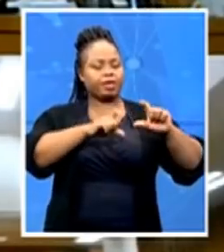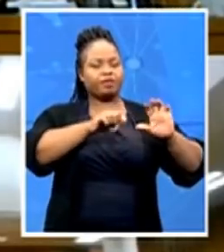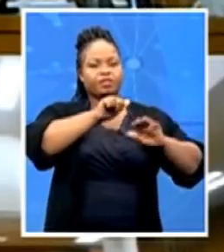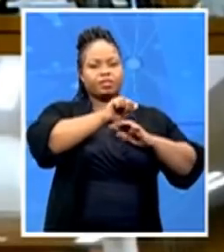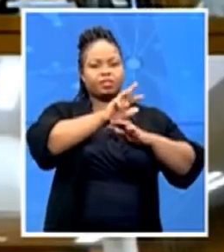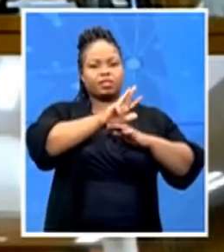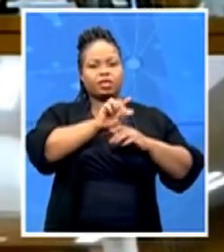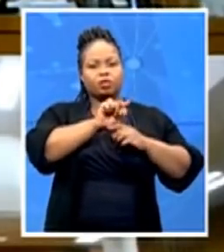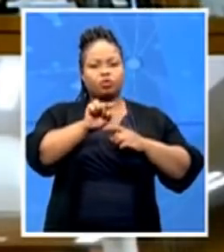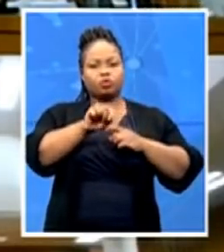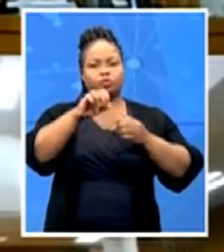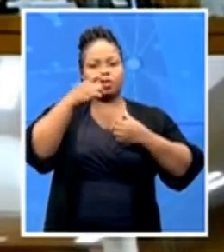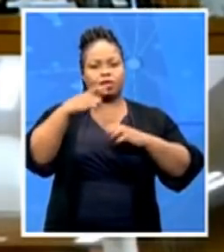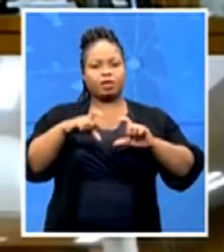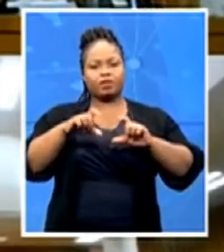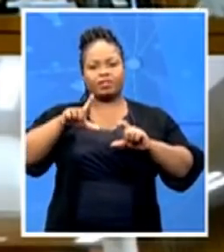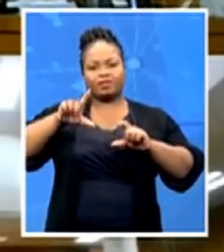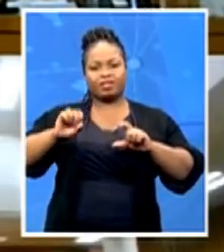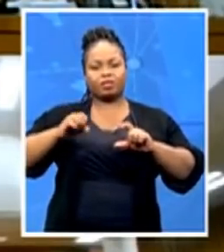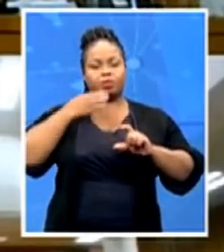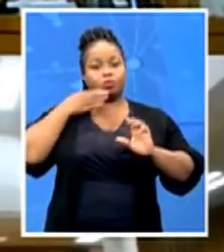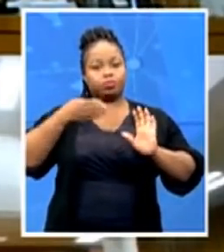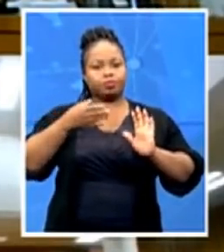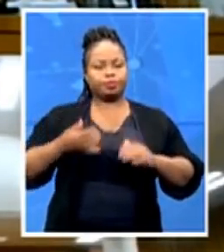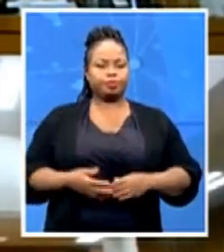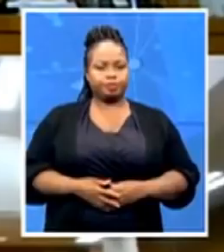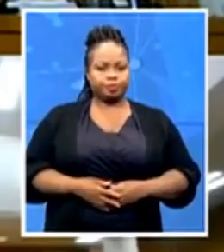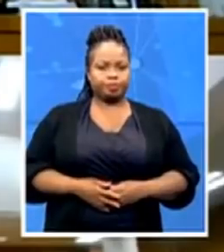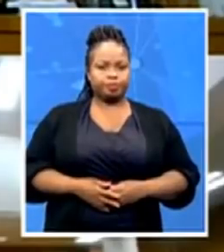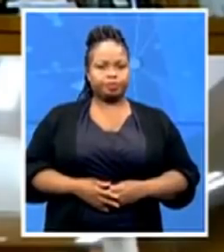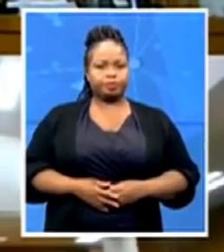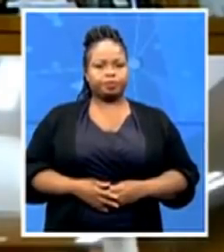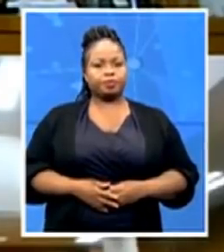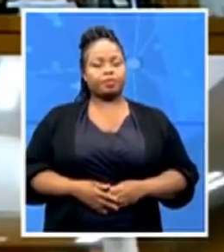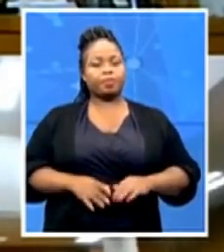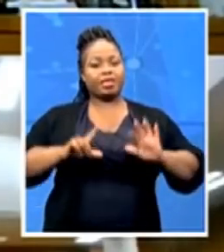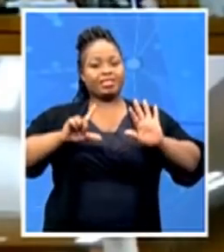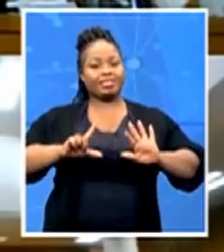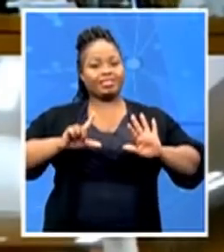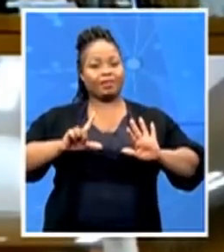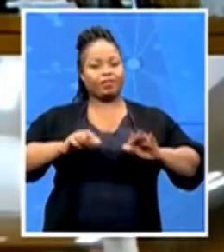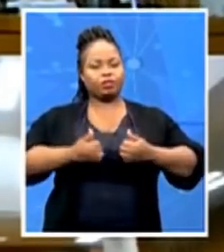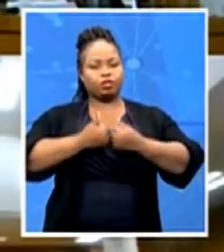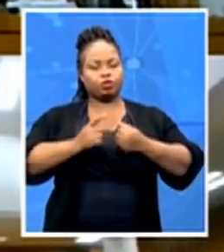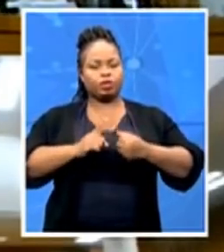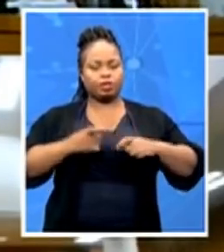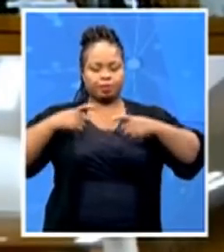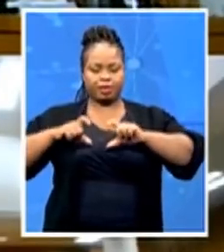address argument now. The seventh challenge, paragraph 71. This challenge